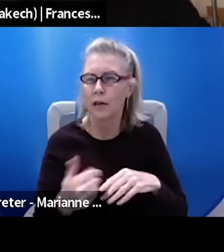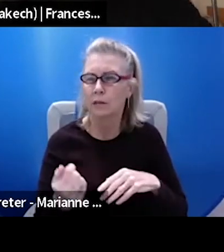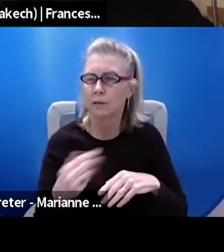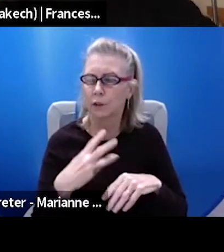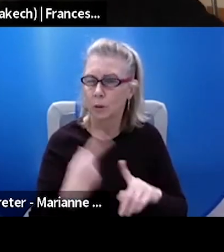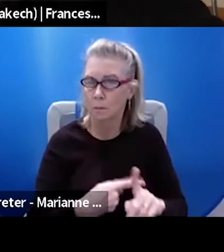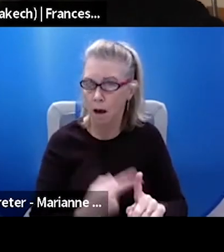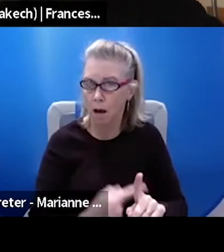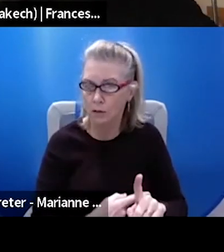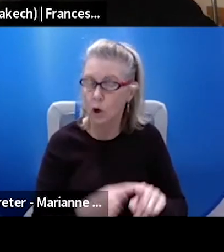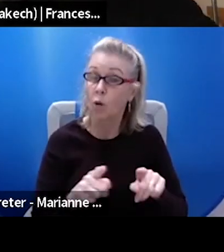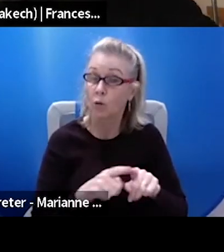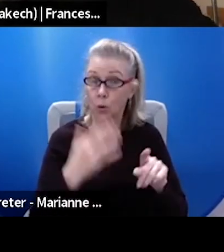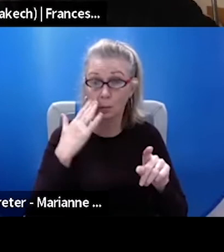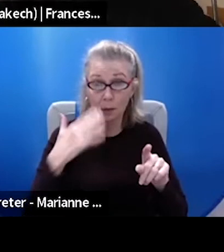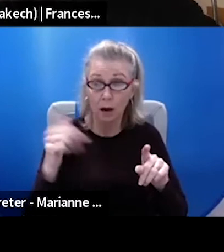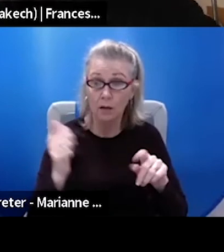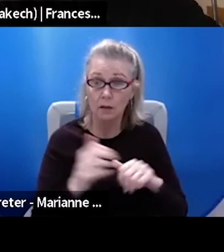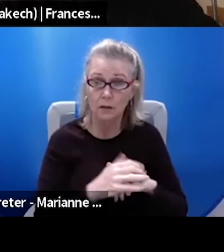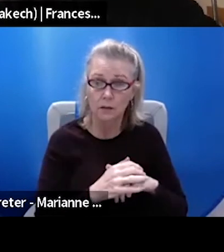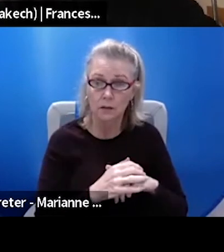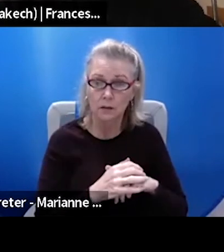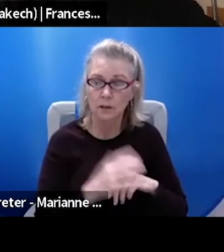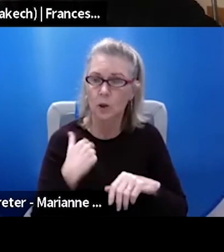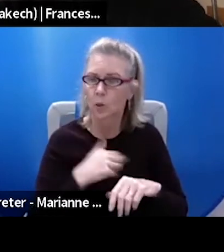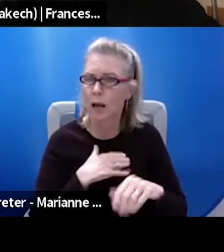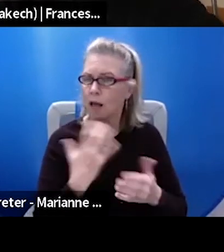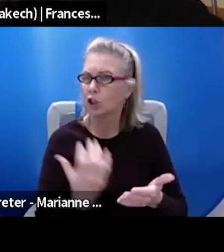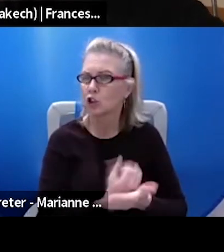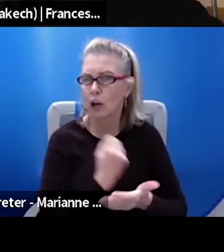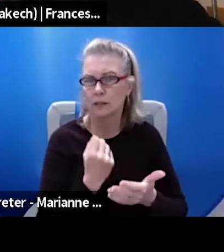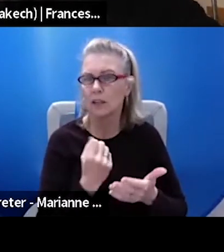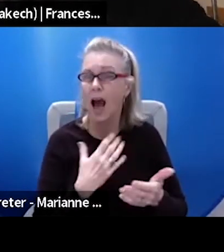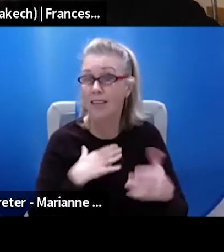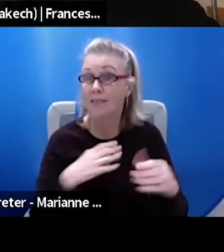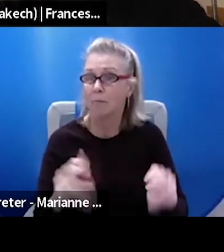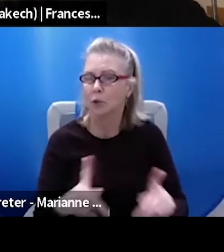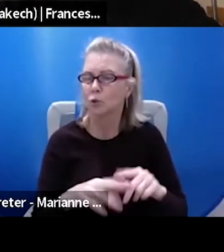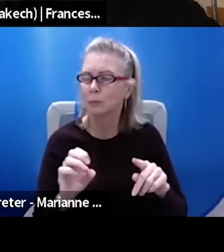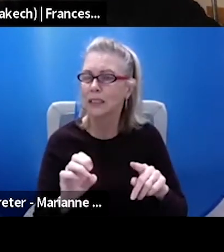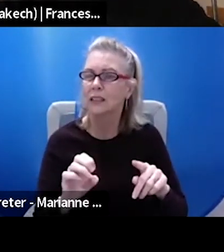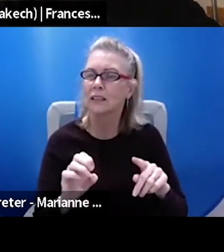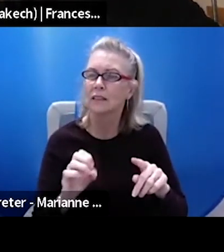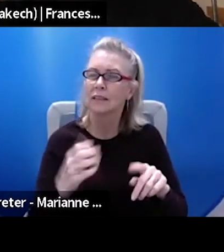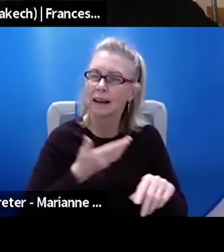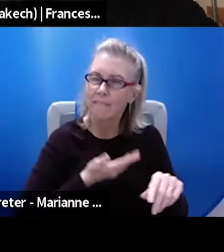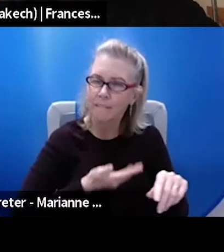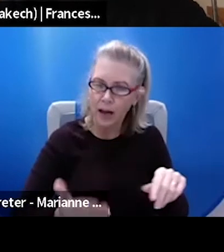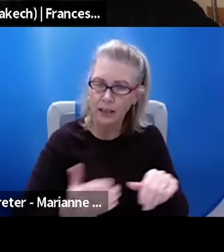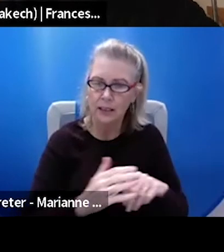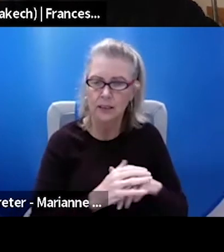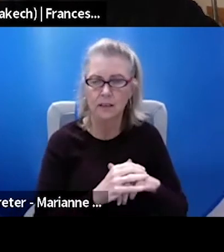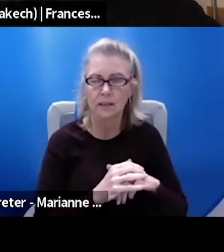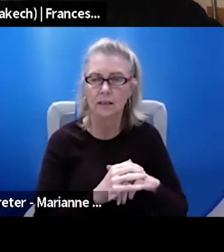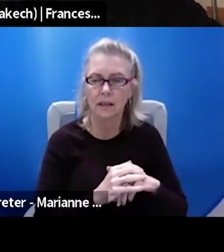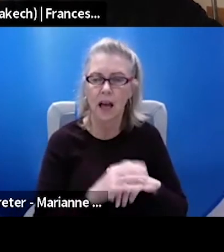months, also because we've had the chance to be invited as part of the upcoming Documenta 15.